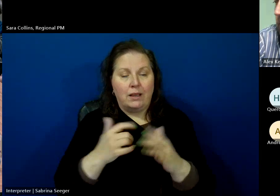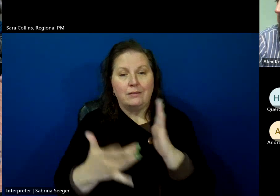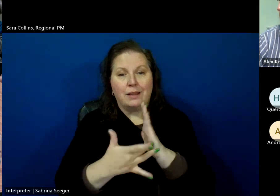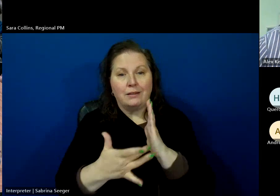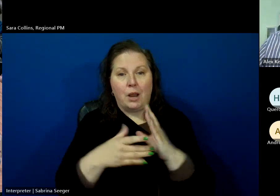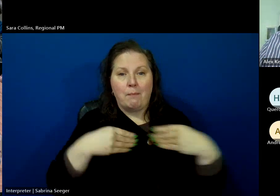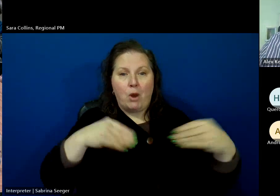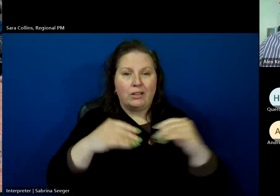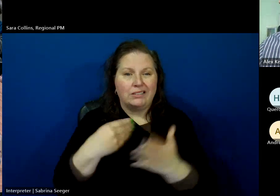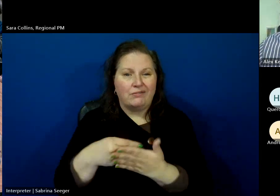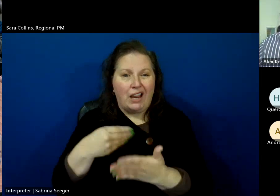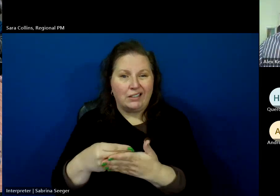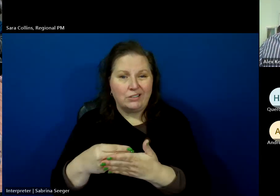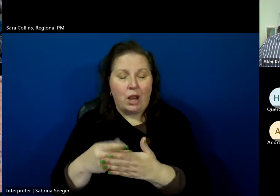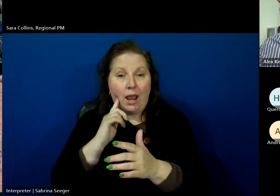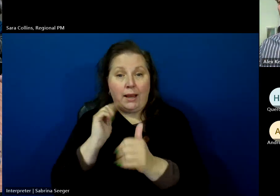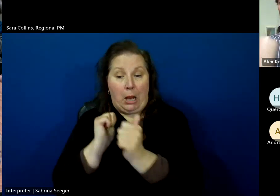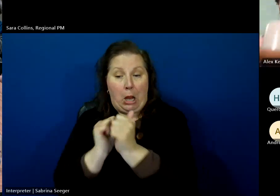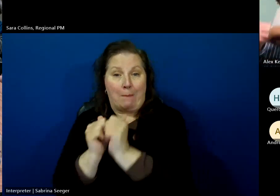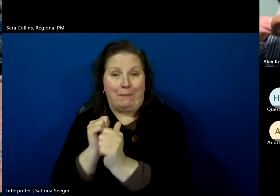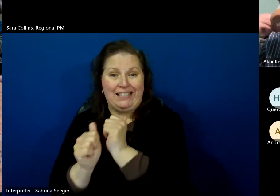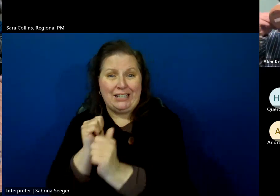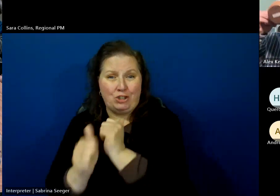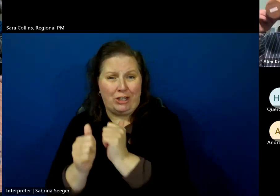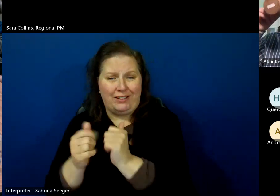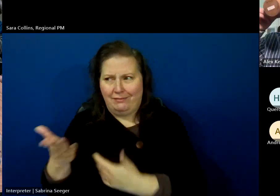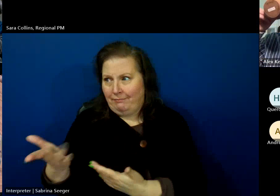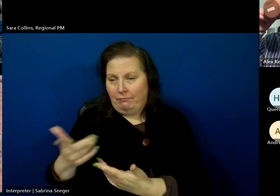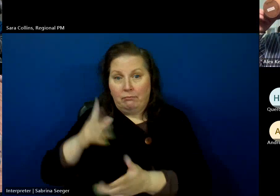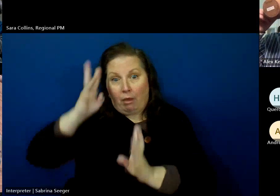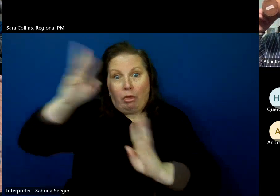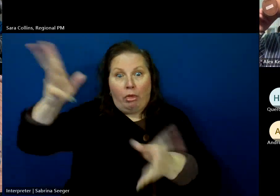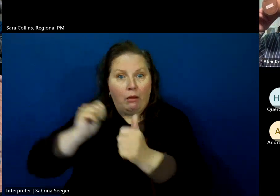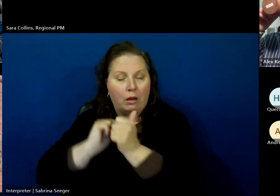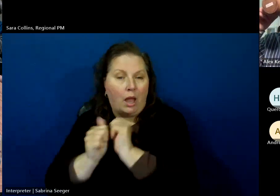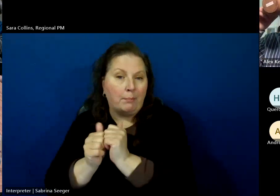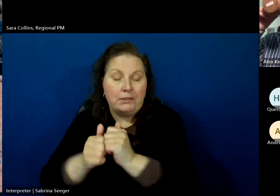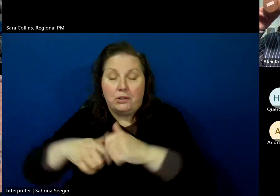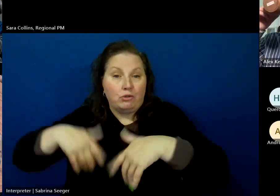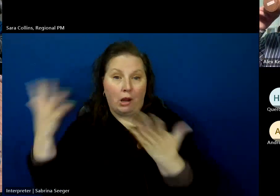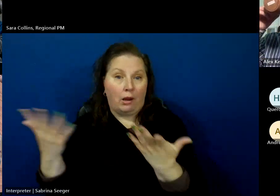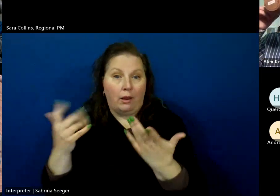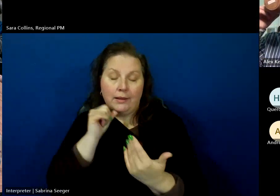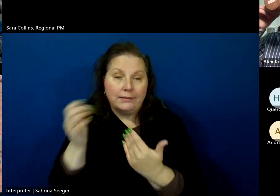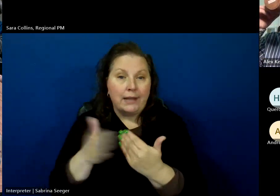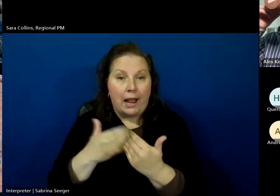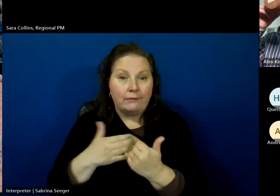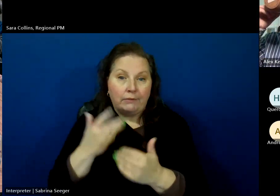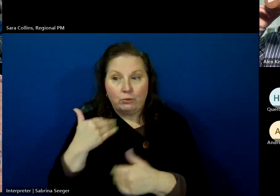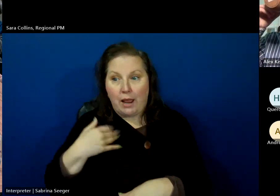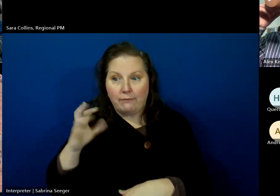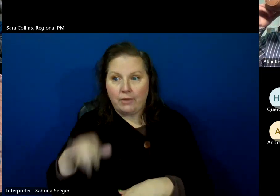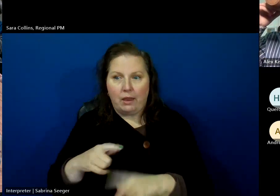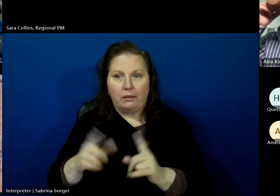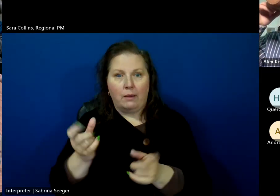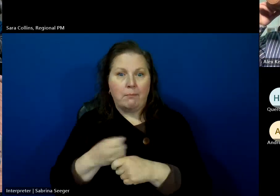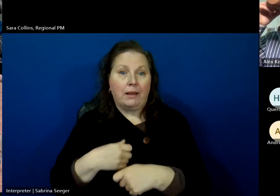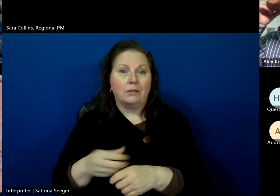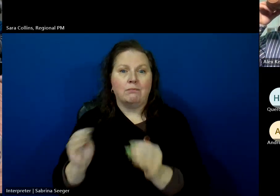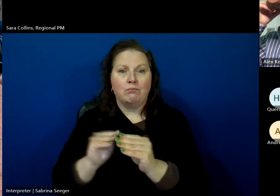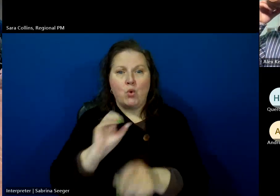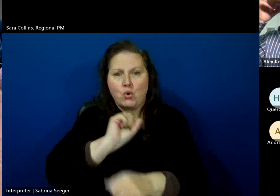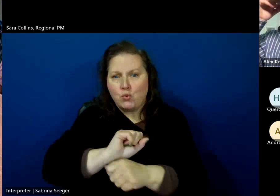markets, financing, and competition. You can't just say competition, oh, that's inconvenient. You know, that'll make us work harder.